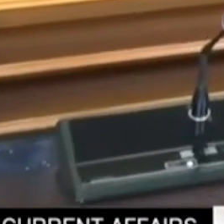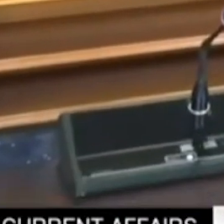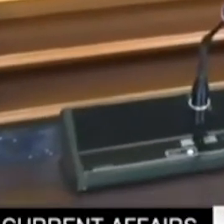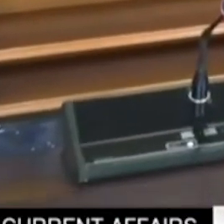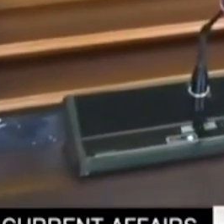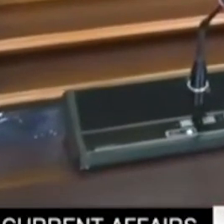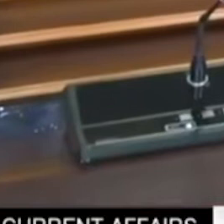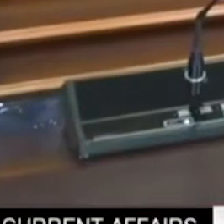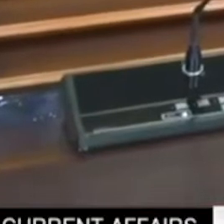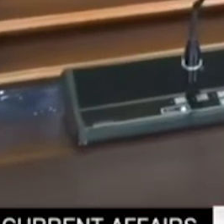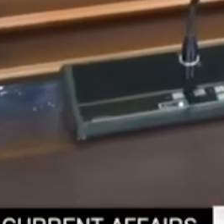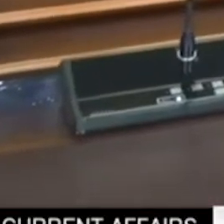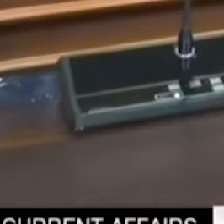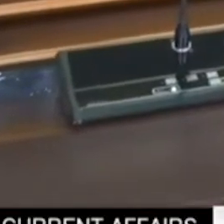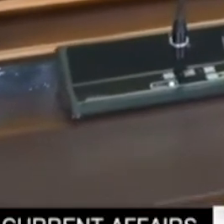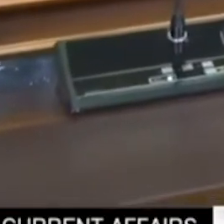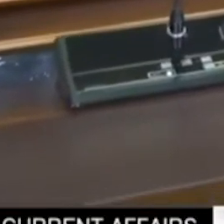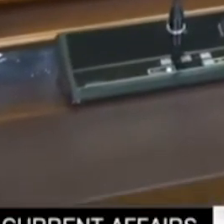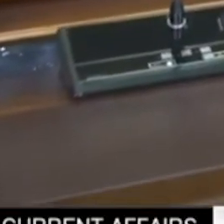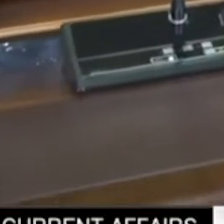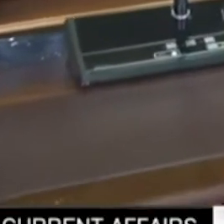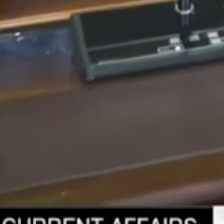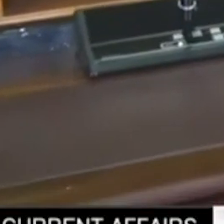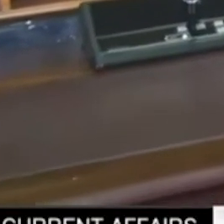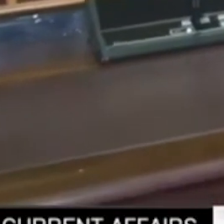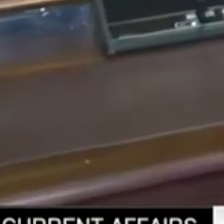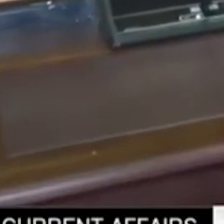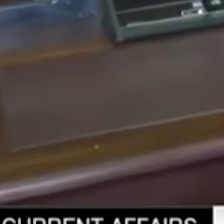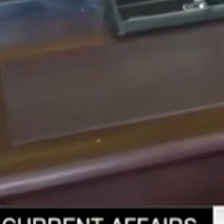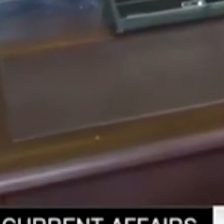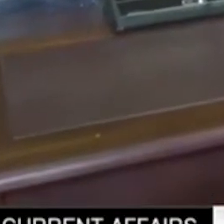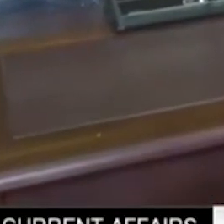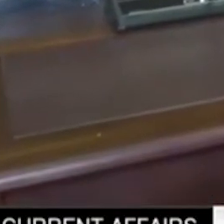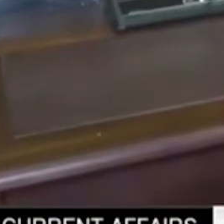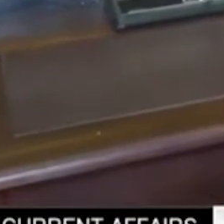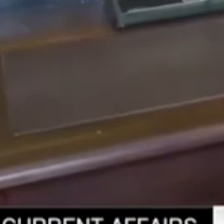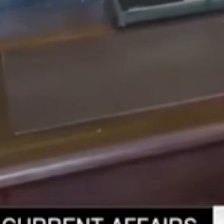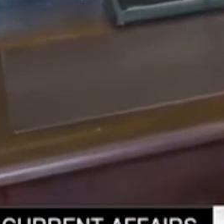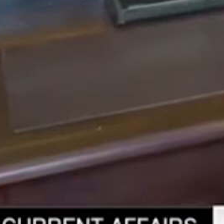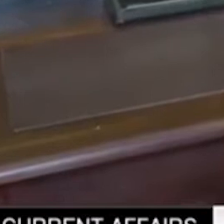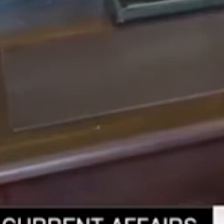2021, and pledged to assist in fundraising through government,